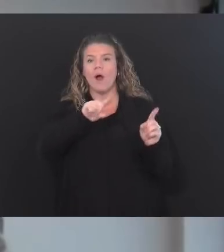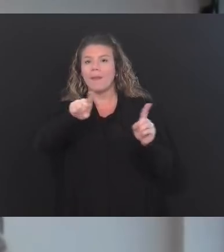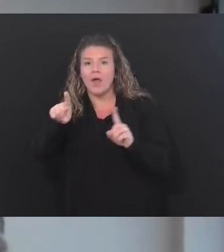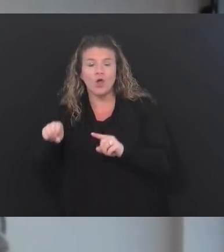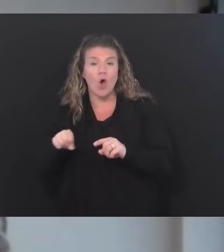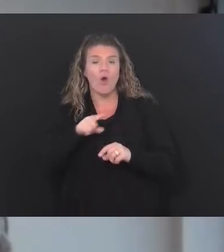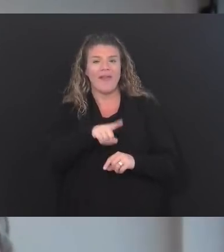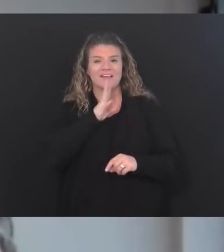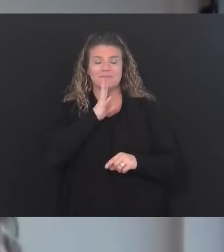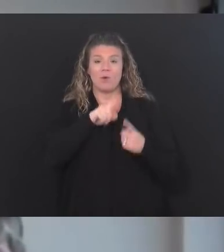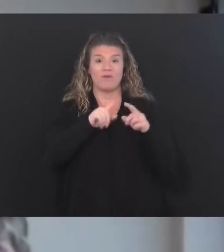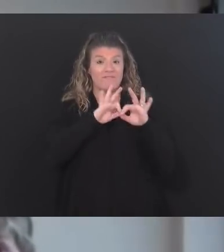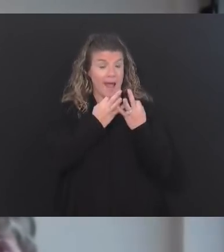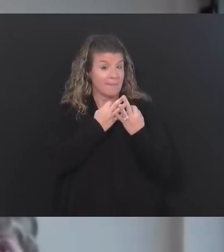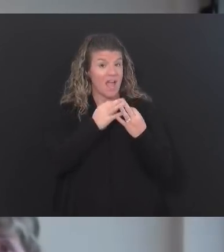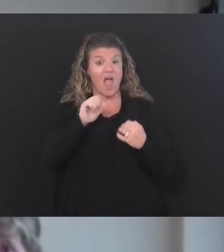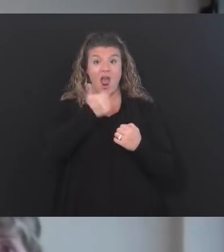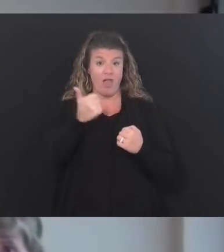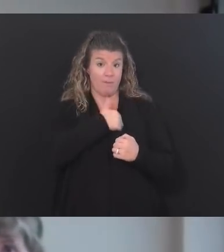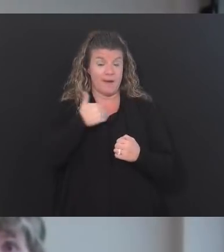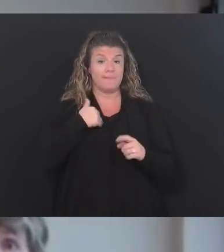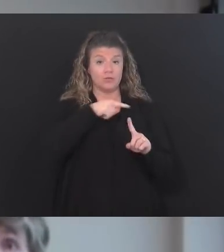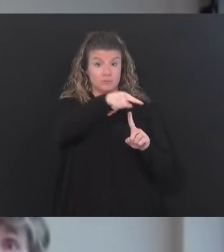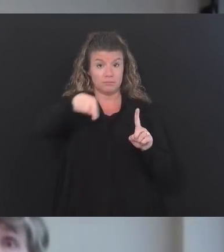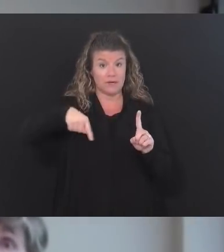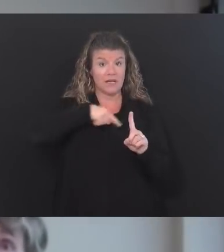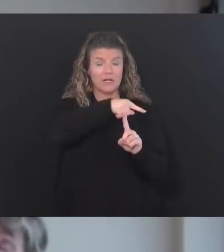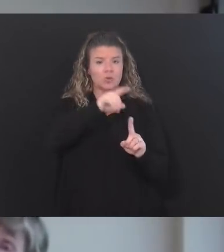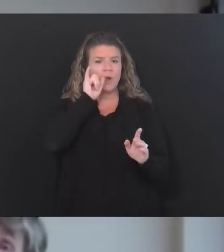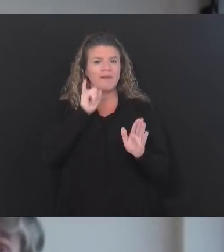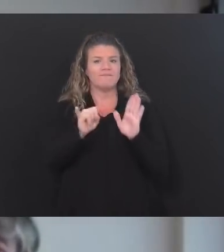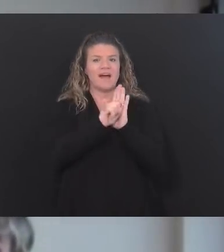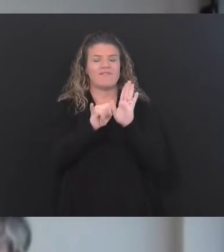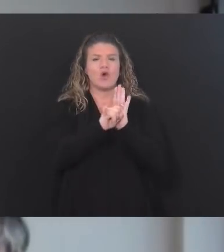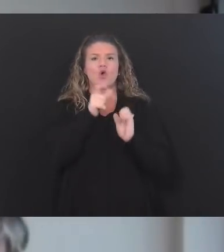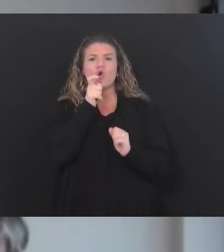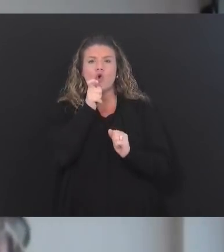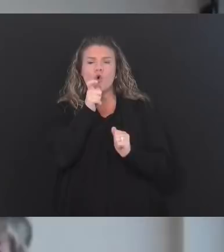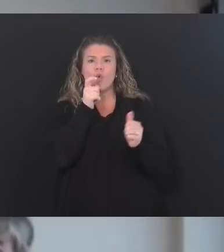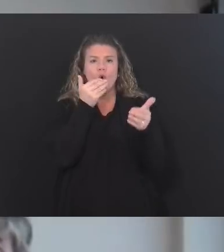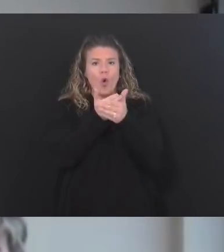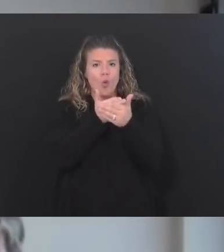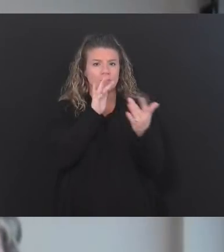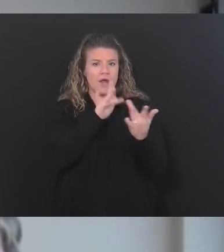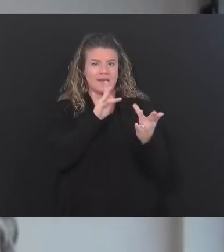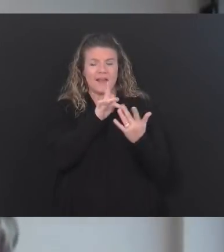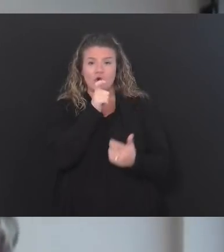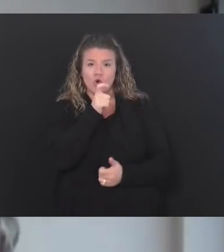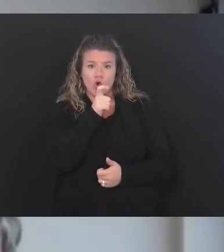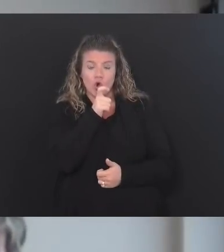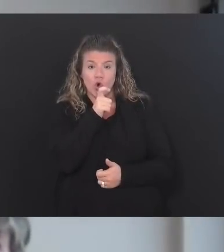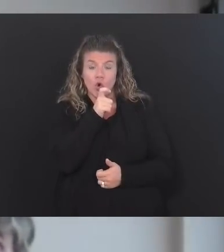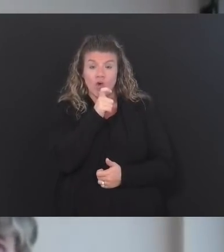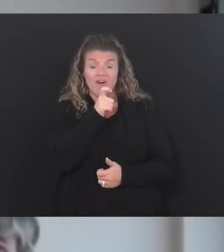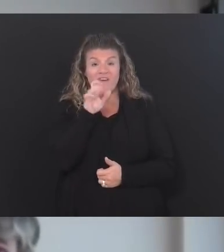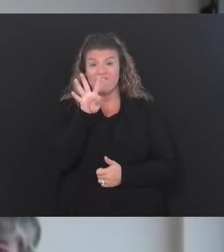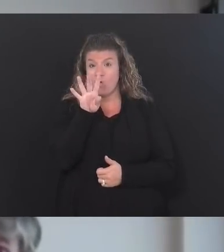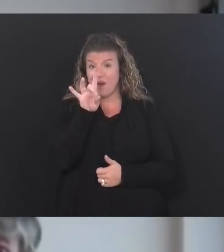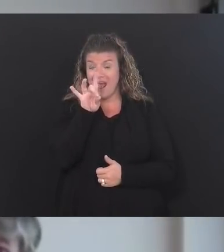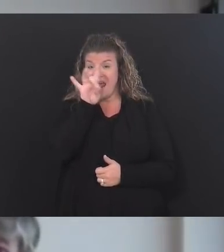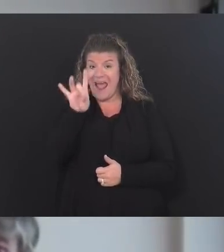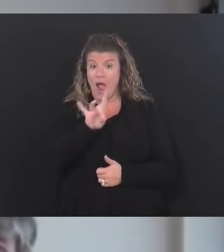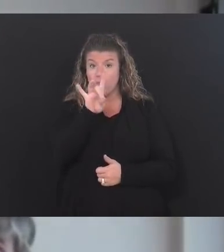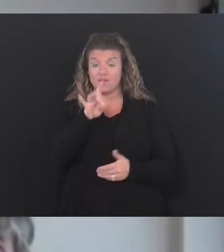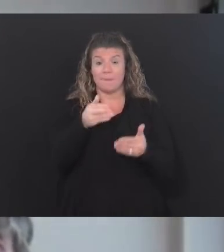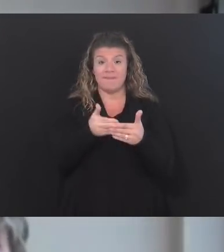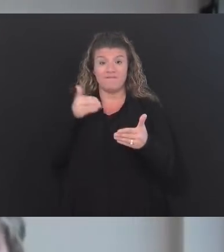speak to, the family and others, to identify who they would have been in close contact with from 48 hours before their